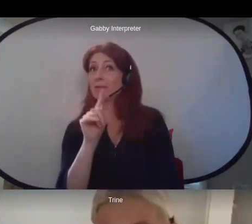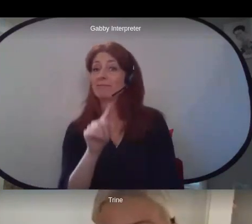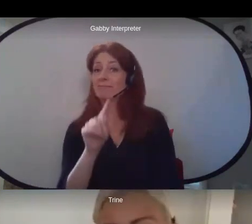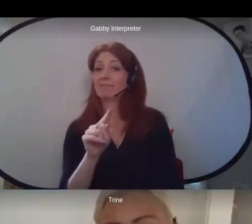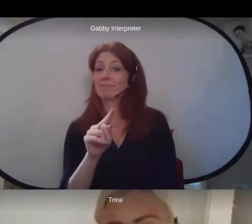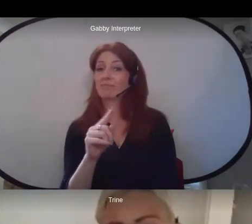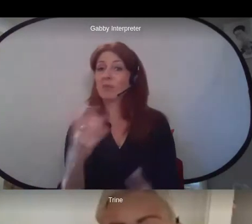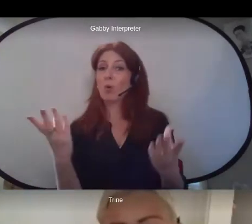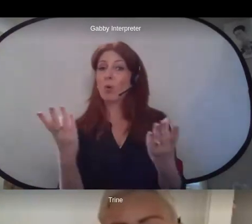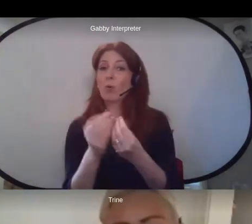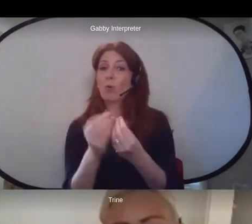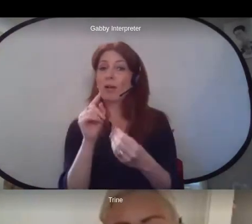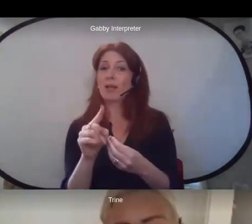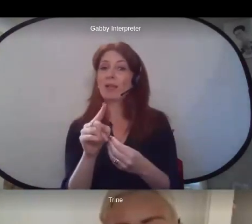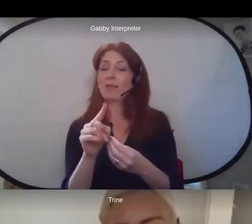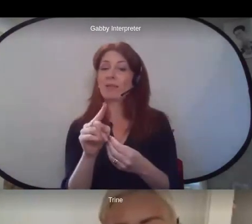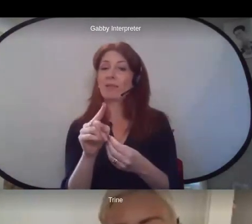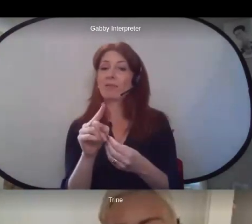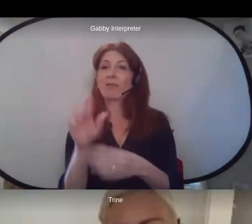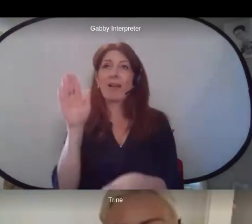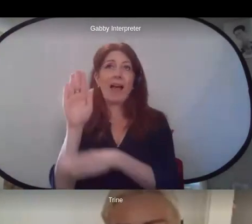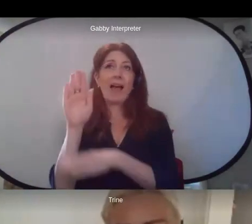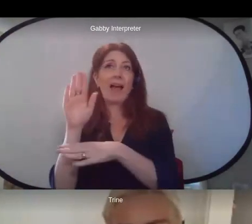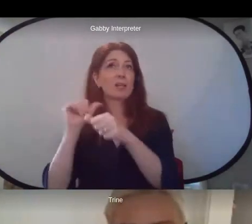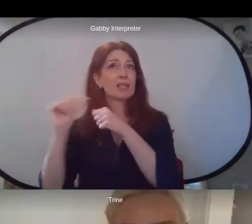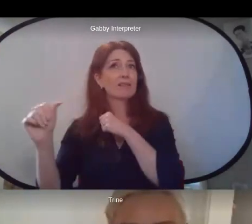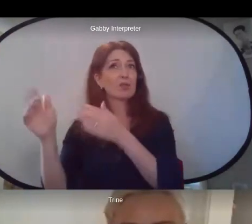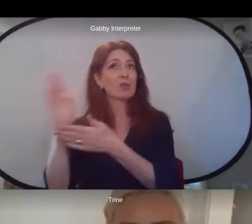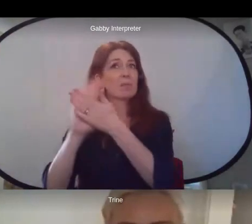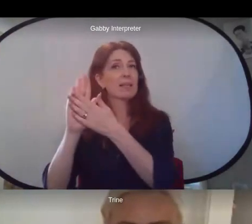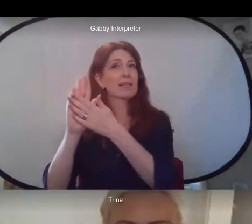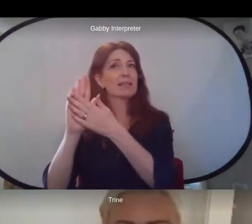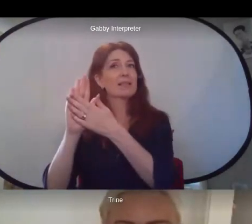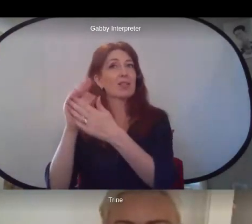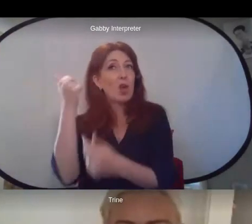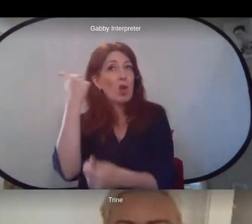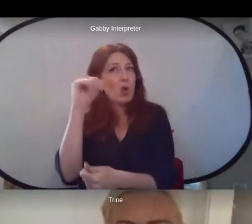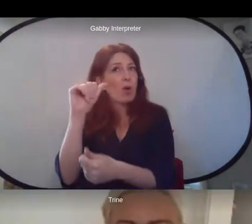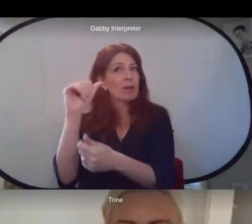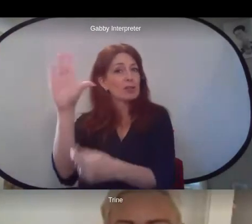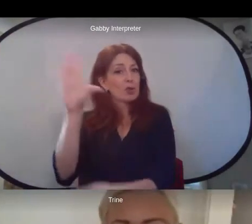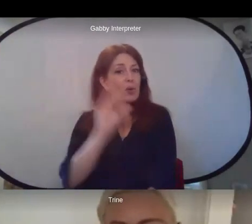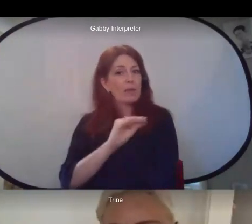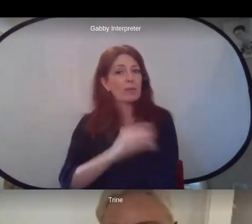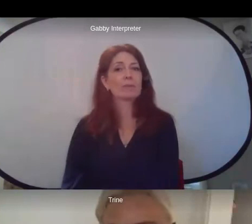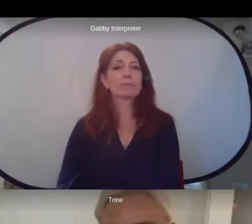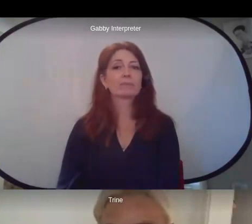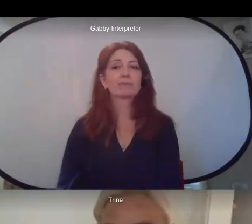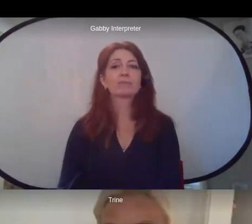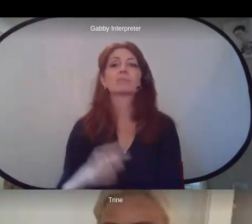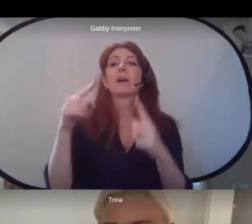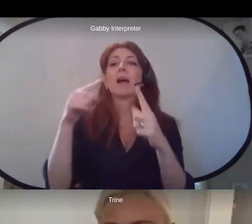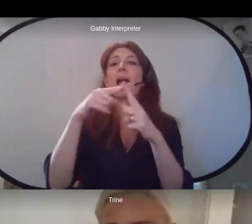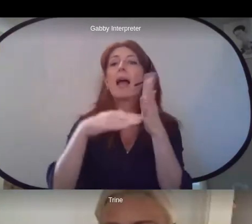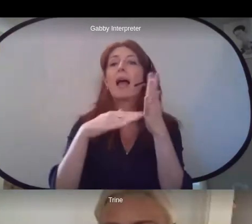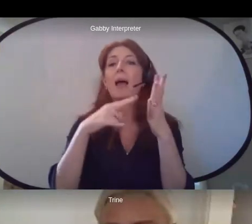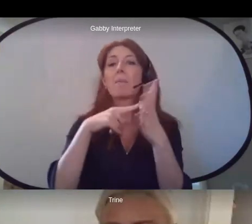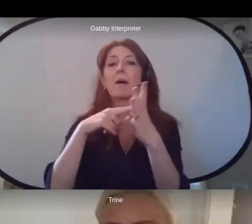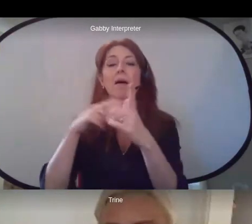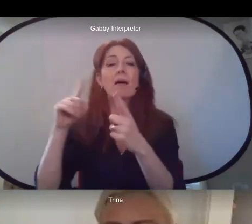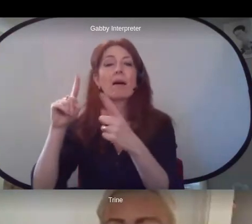view of an out of industry, maybe sharing of knowledge and bringing it into our industry. But first, Emma and Ali, there's a question here around